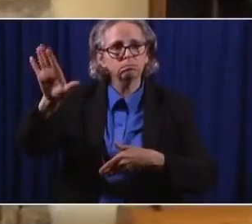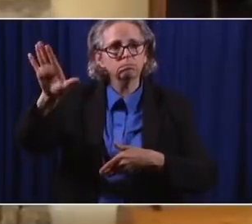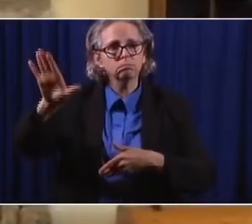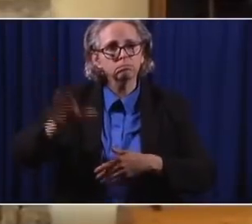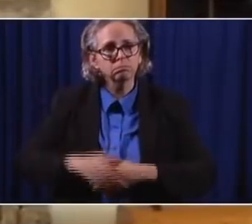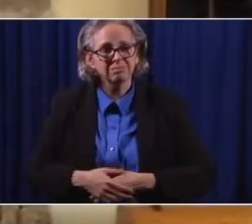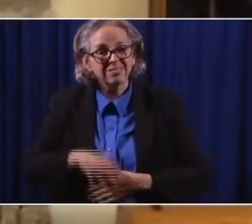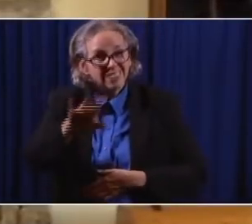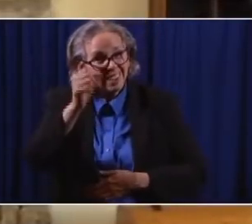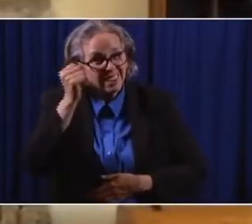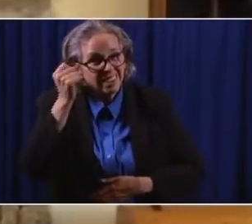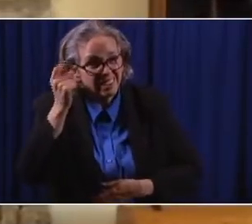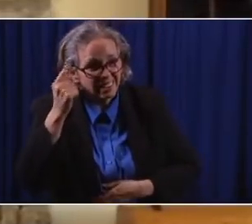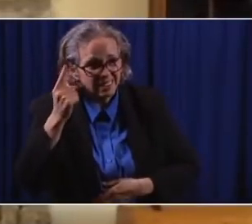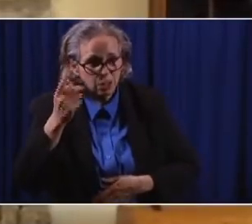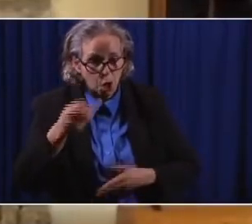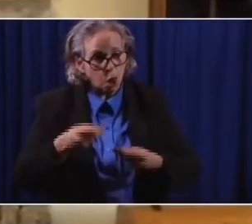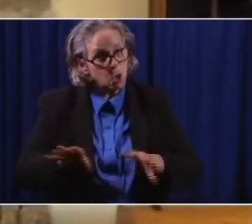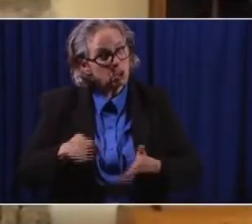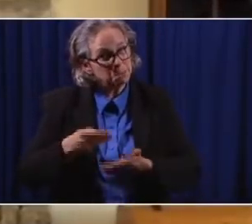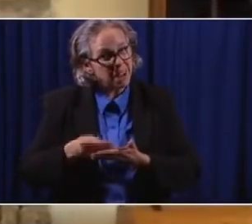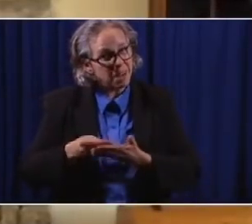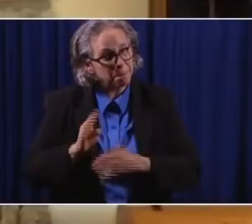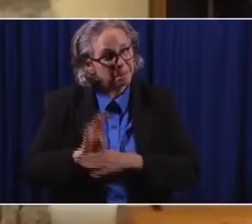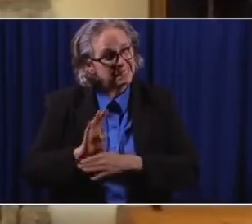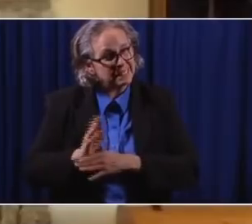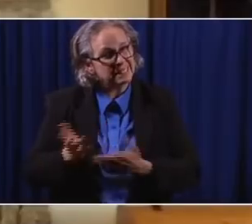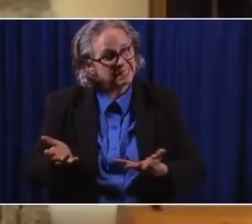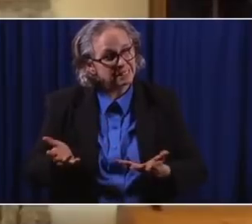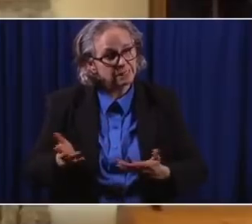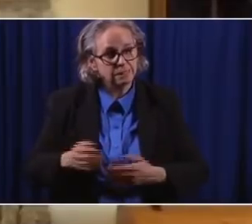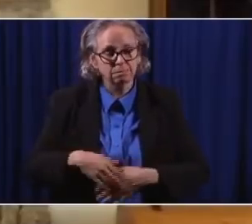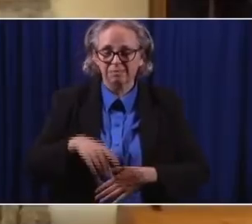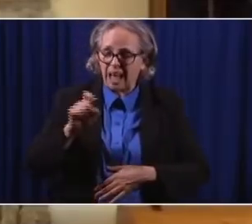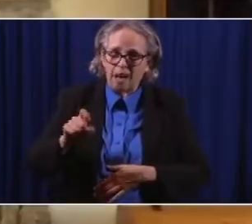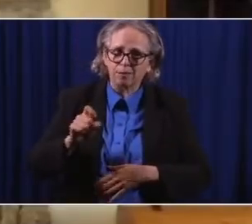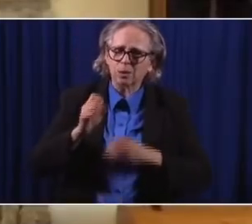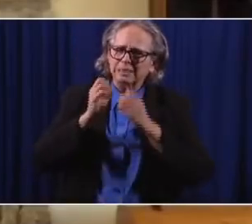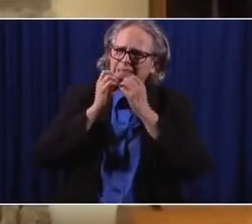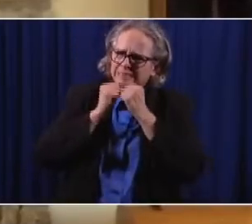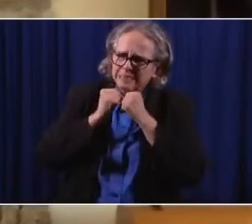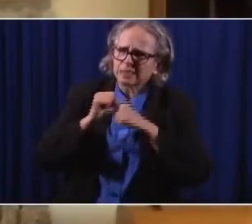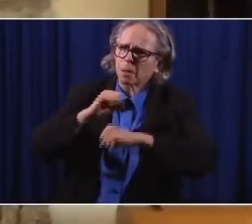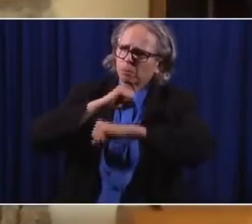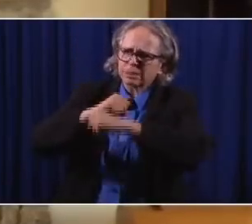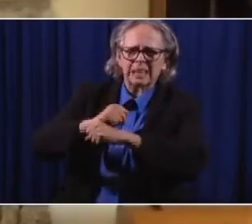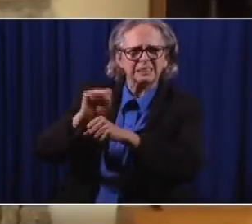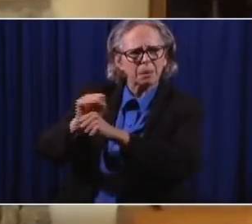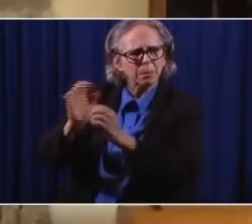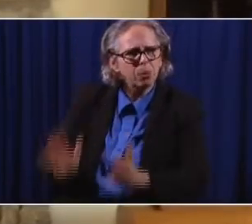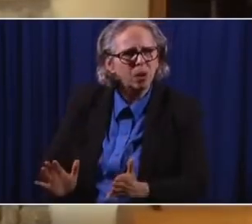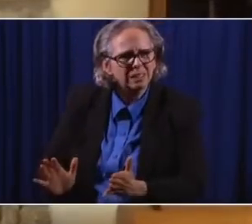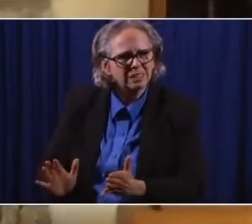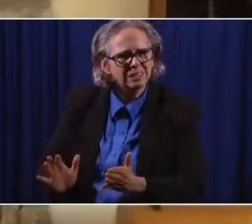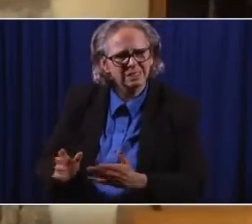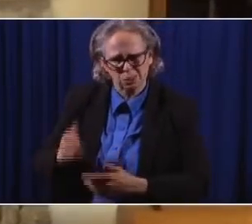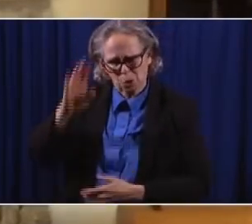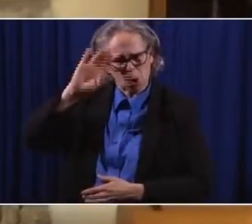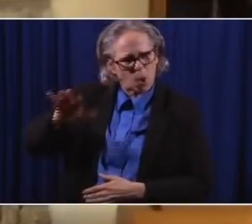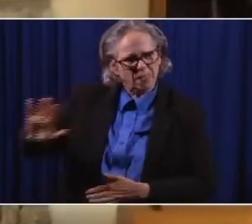again, you've got an obligation to protect your employees, and they're the ones who are on the front